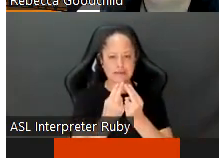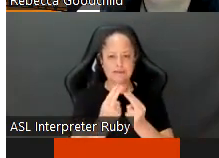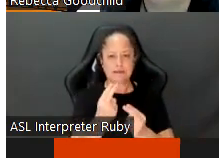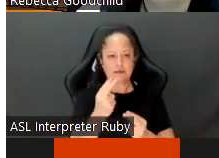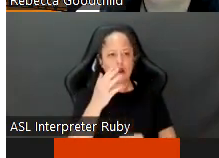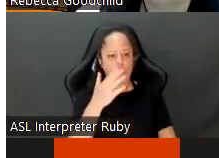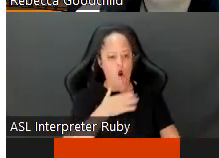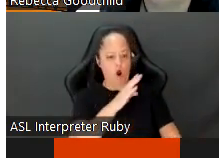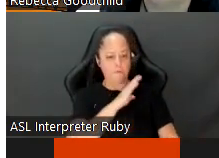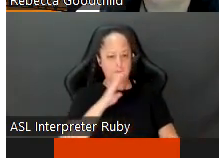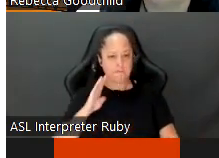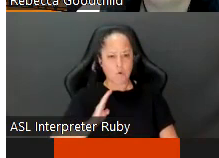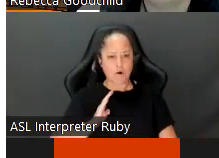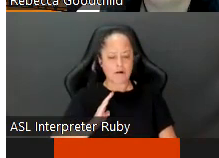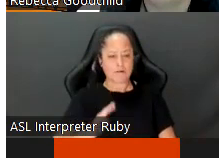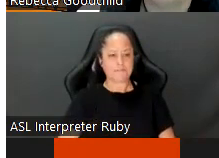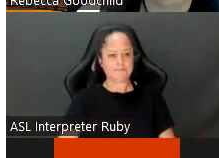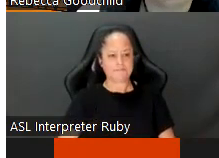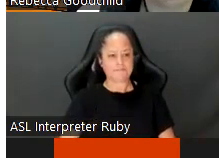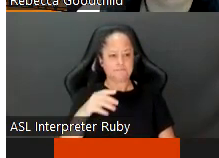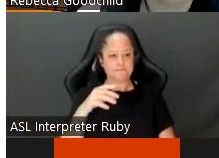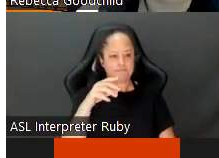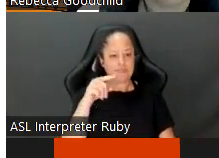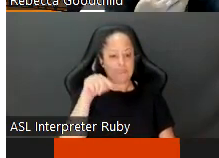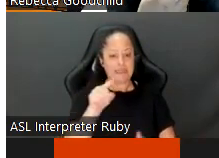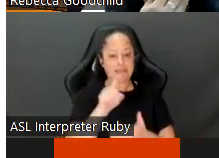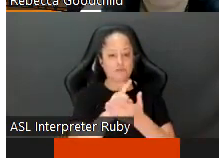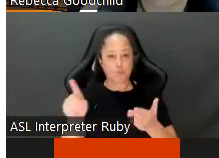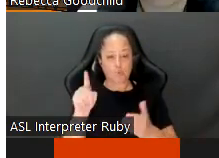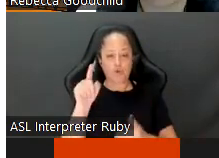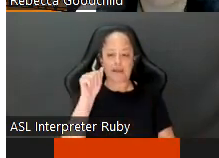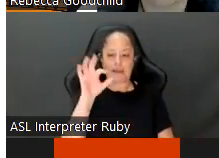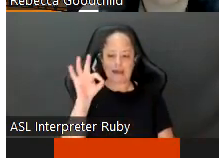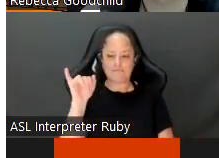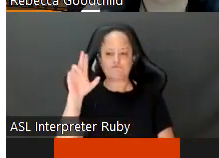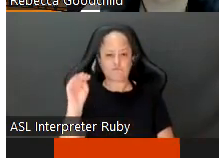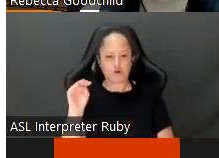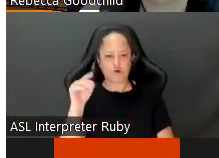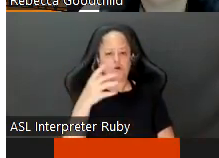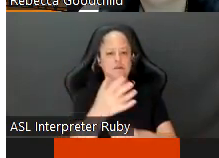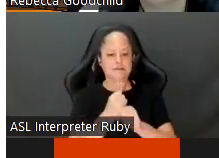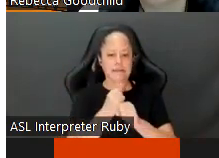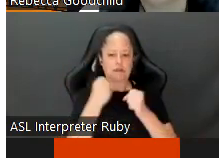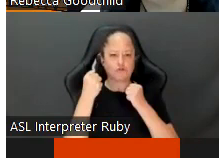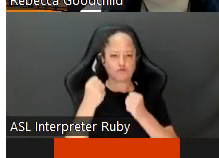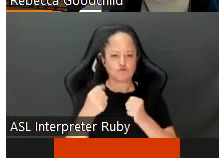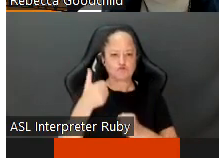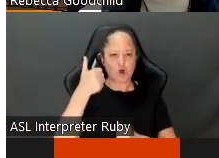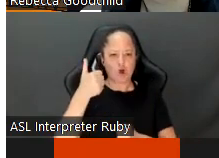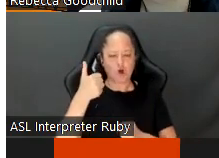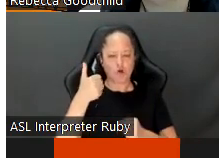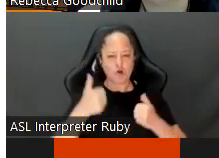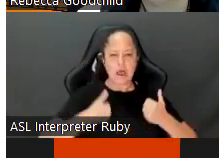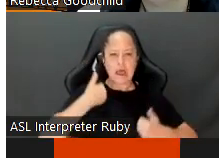and our board, I think just even this week, affirmed that we will be taking a much stronger,